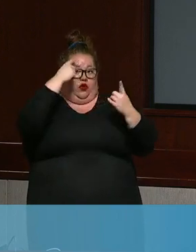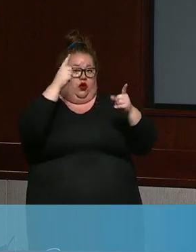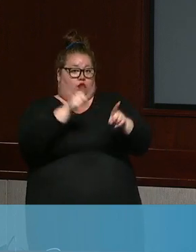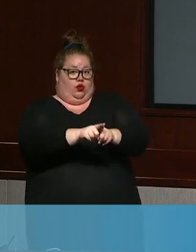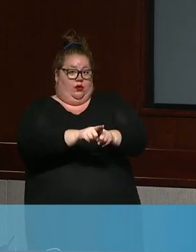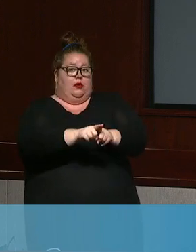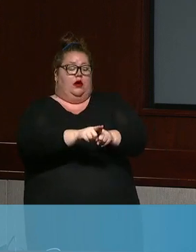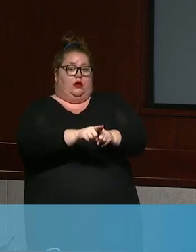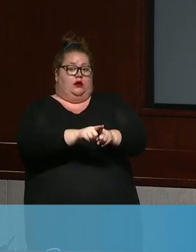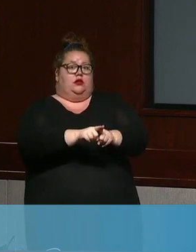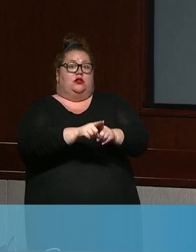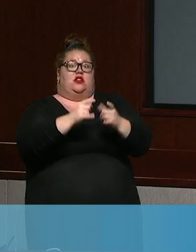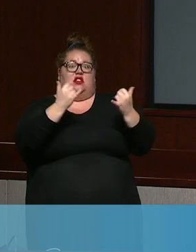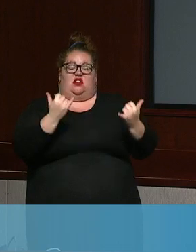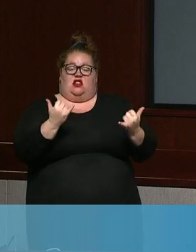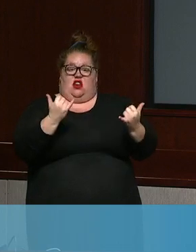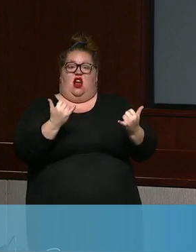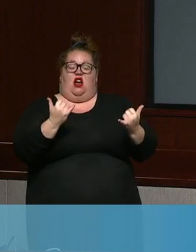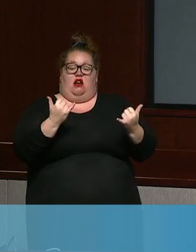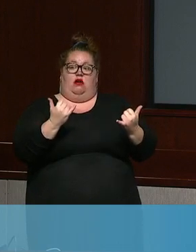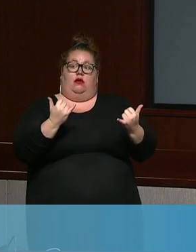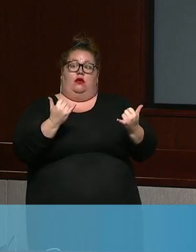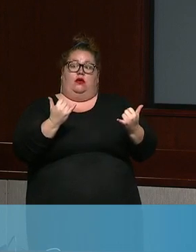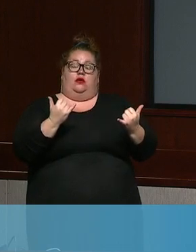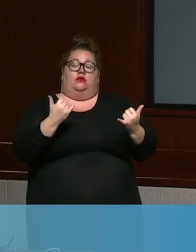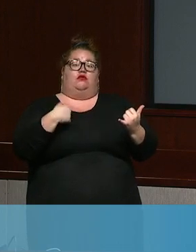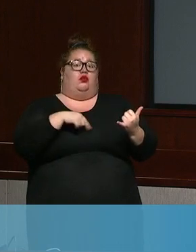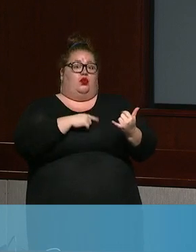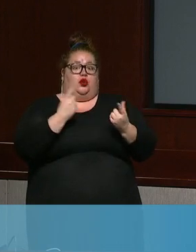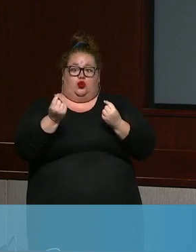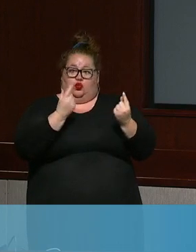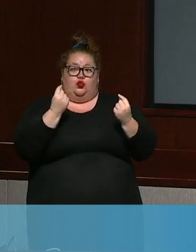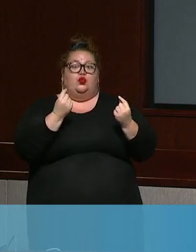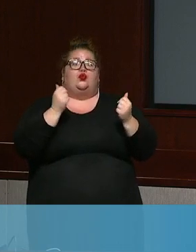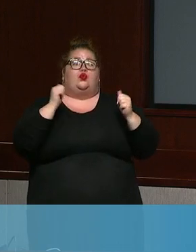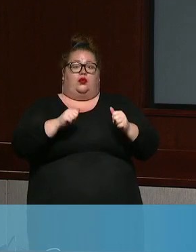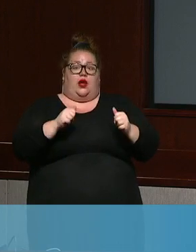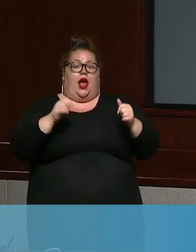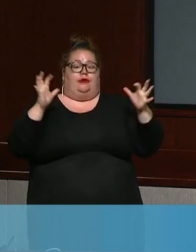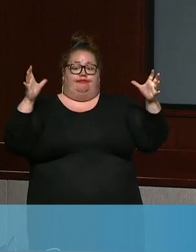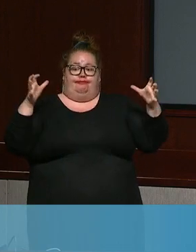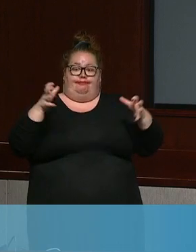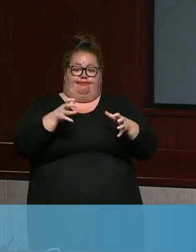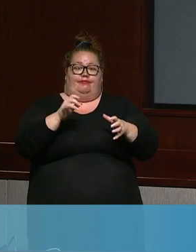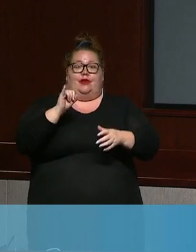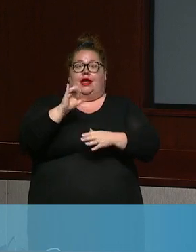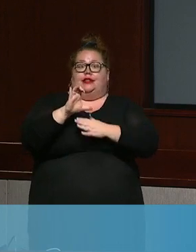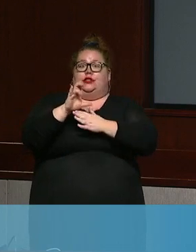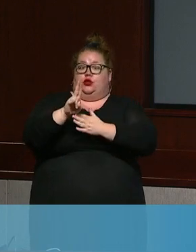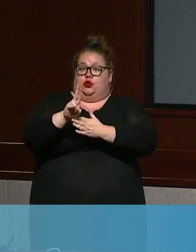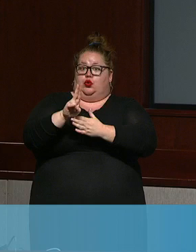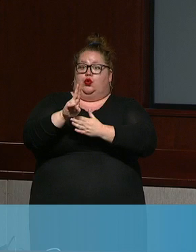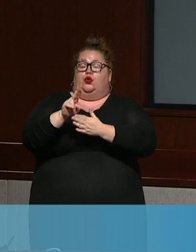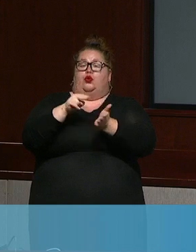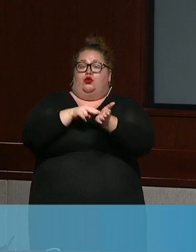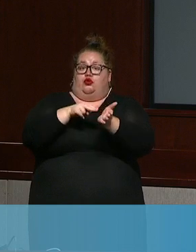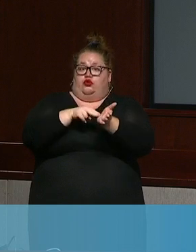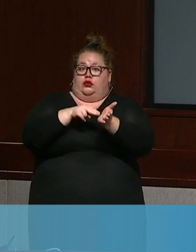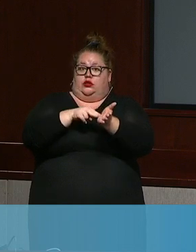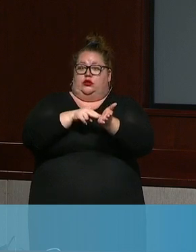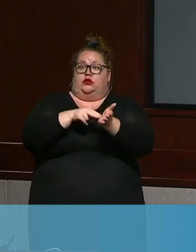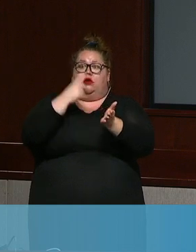able to allocate ICU nurses into our acute